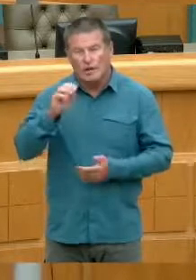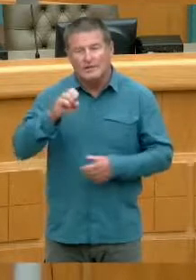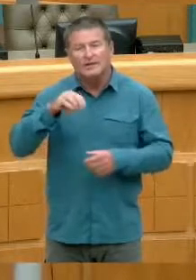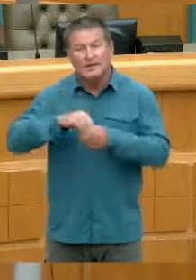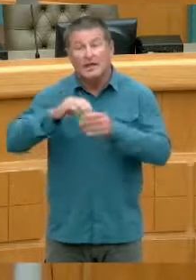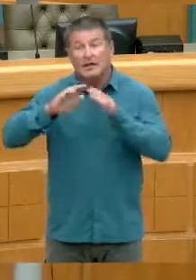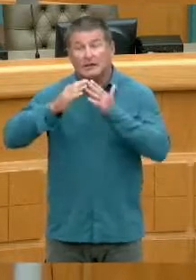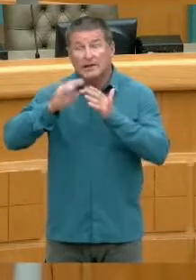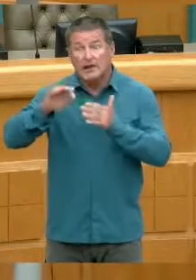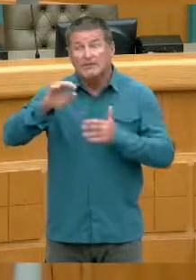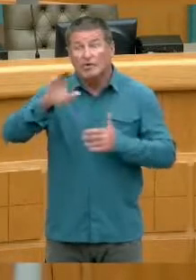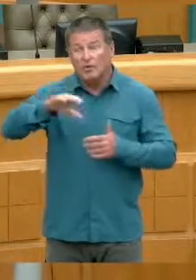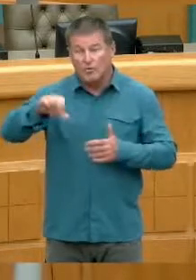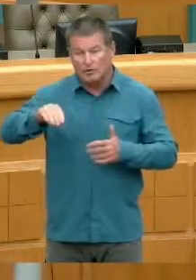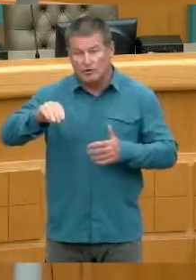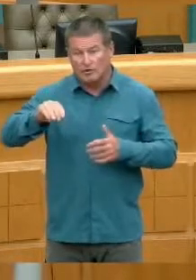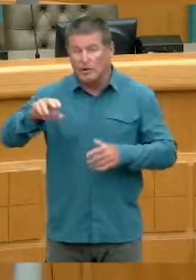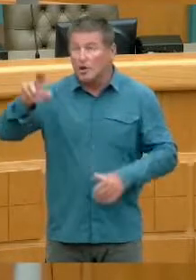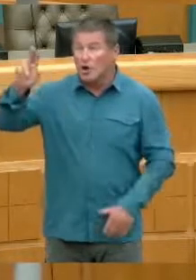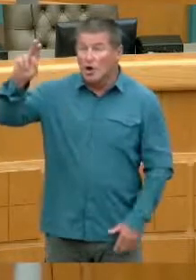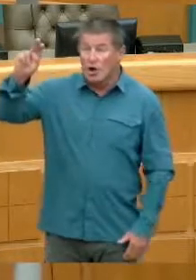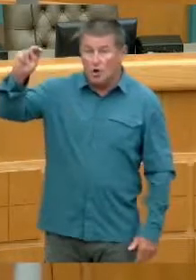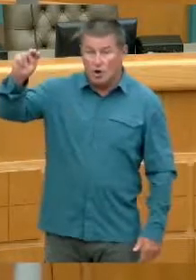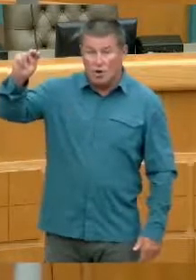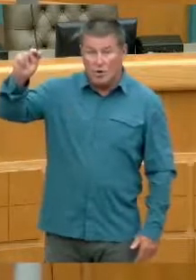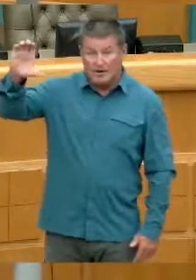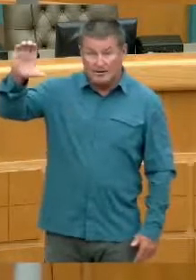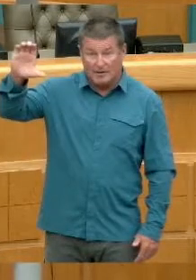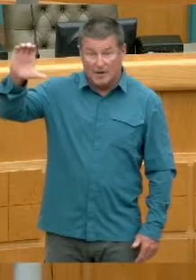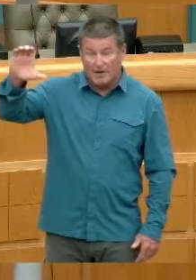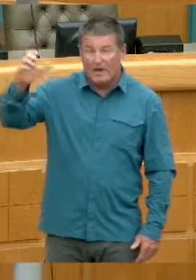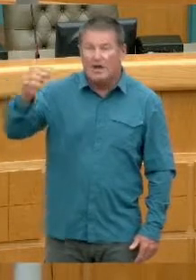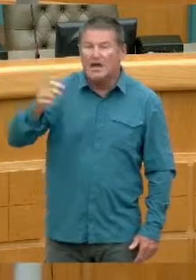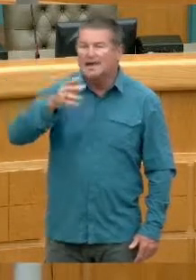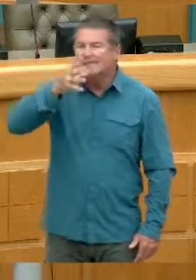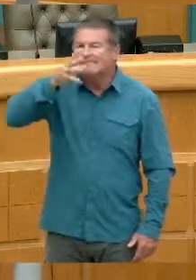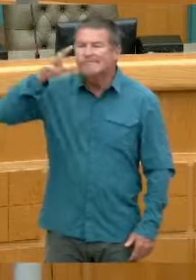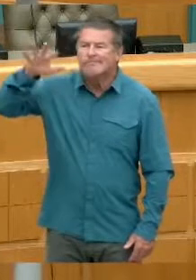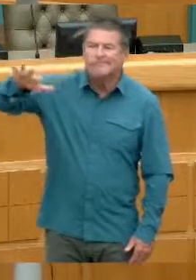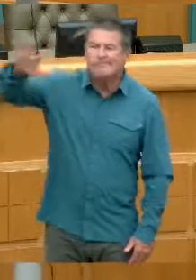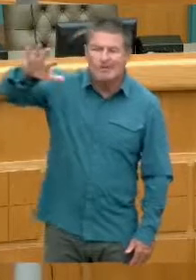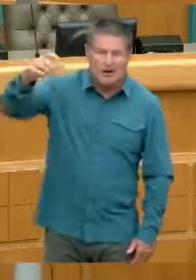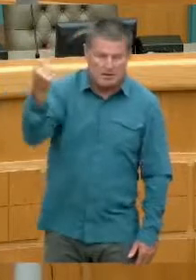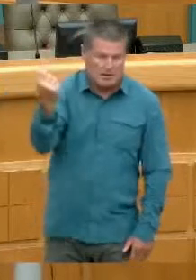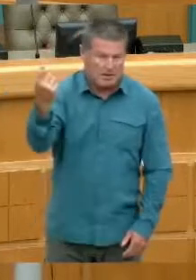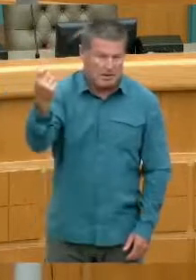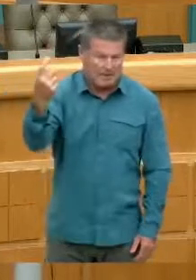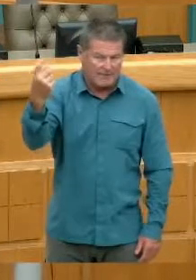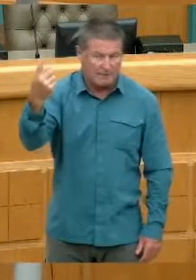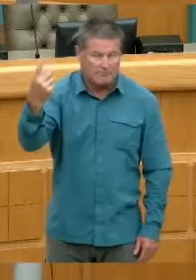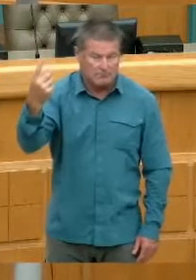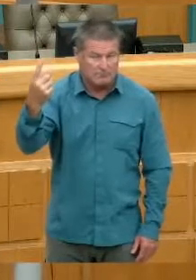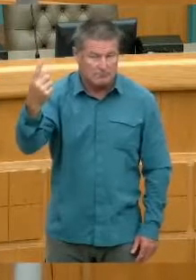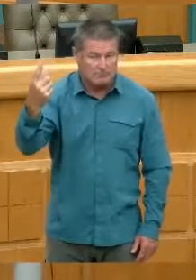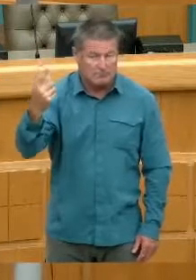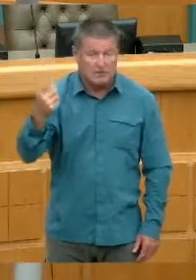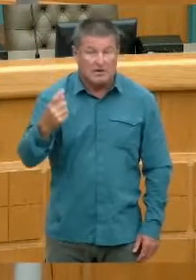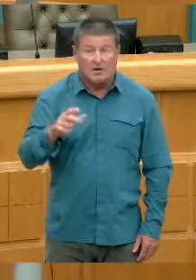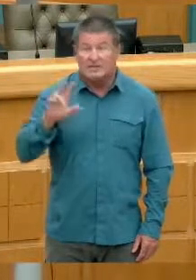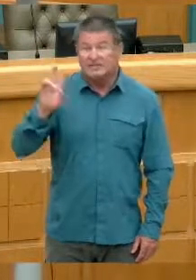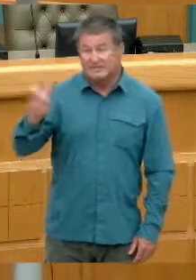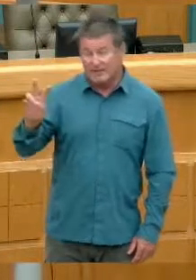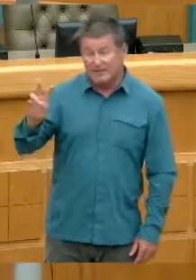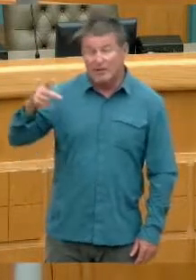obviously, within Nueces County. There are 11 in rural Nueces County is the next biggest number, and then 7 in